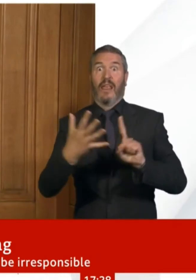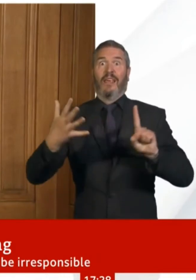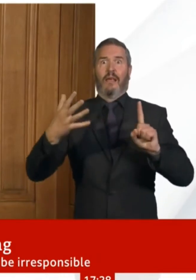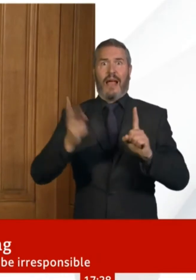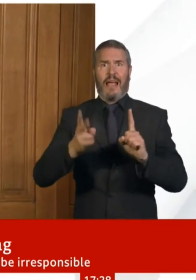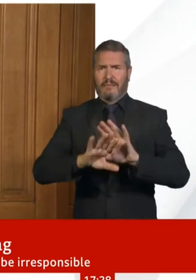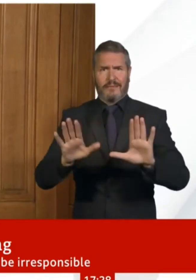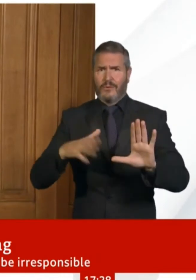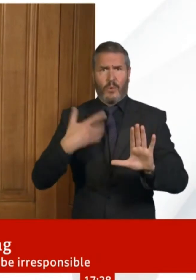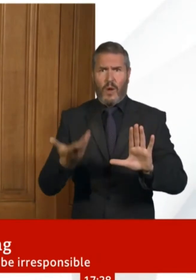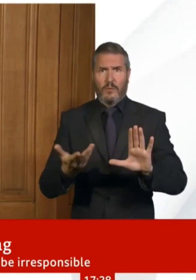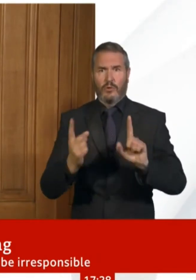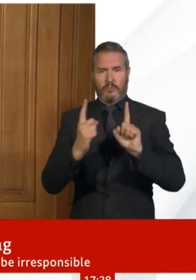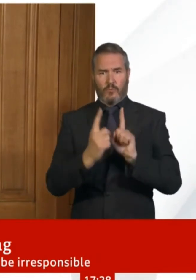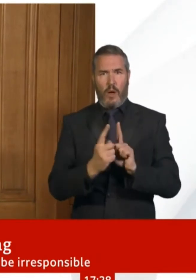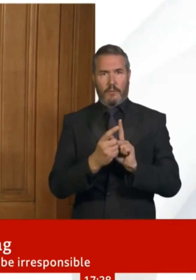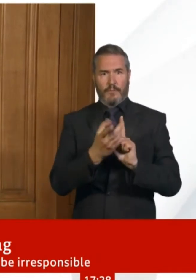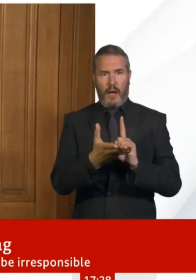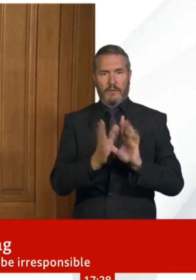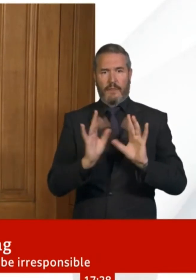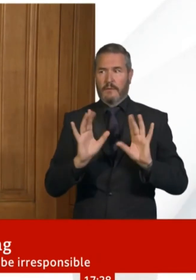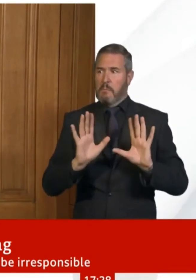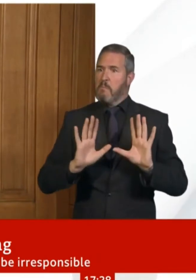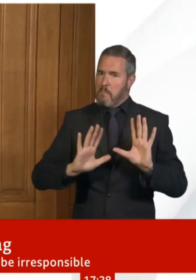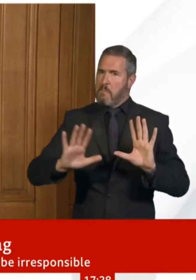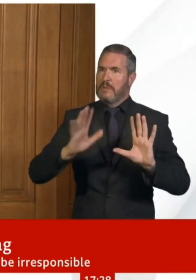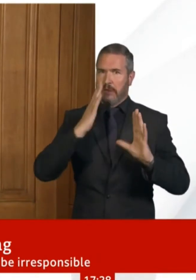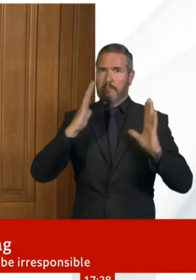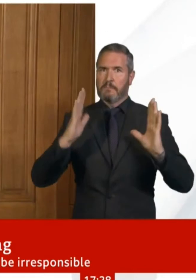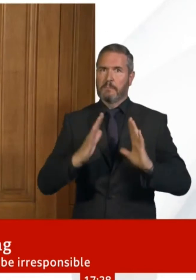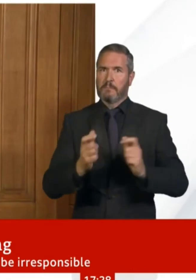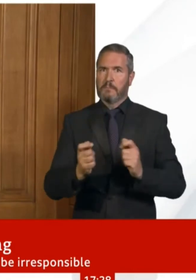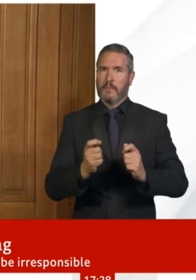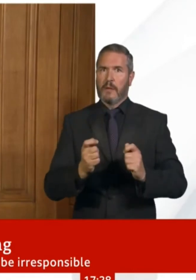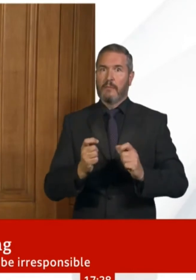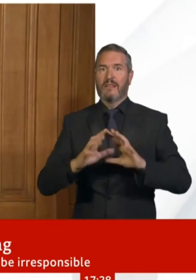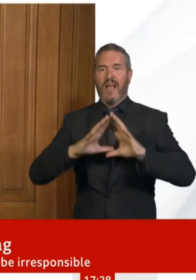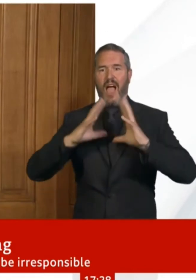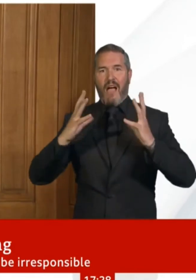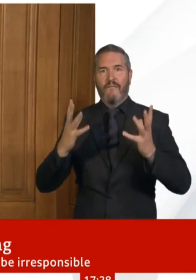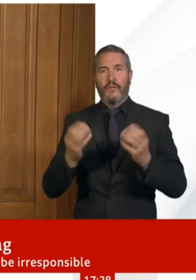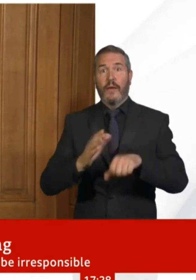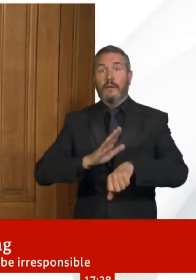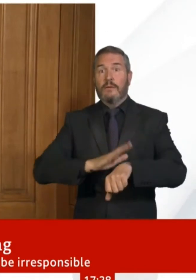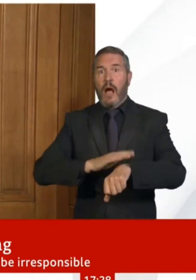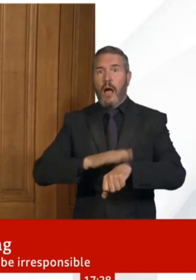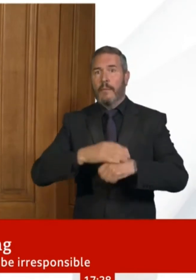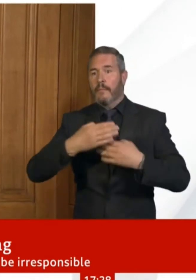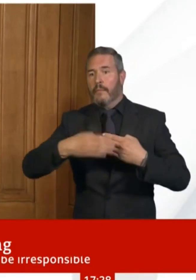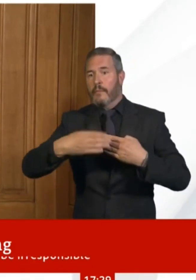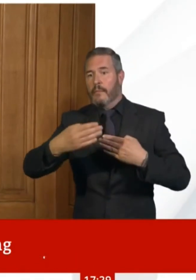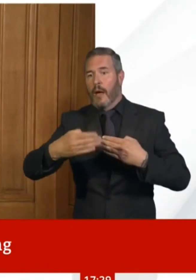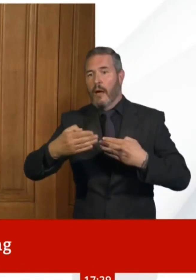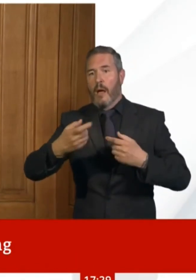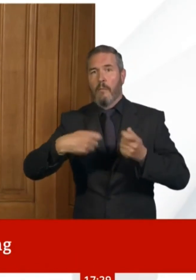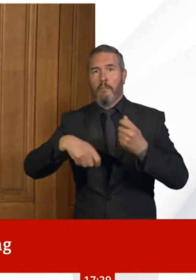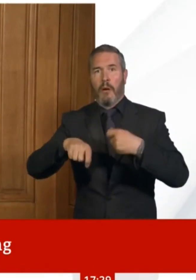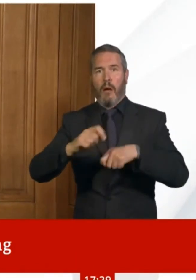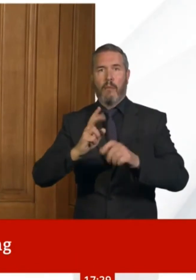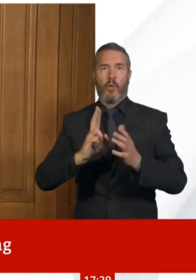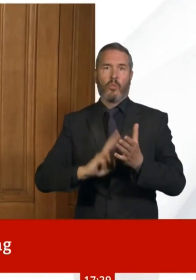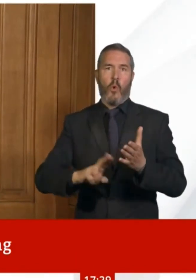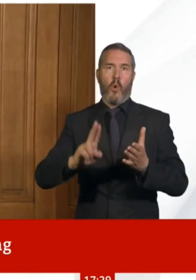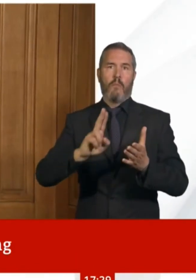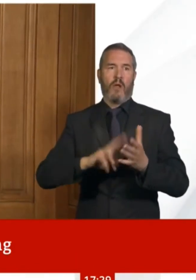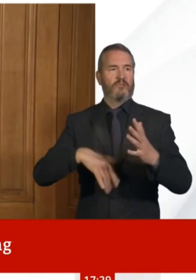there is to try and do that in a way that allows everything to start moving more towards normal, not to